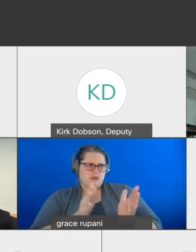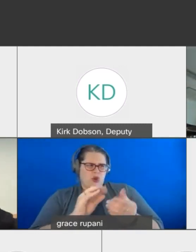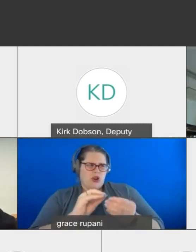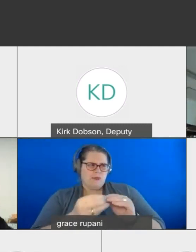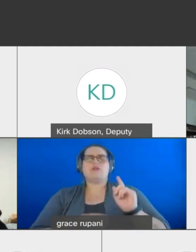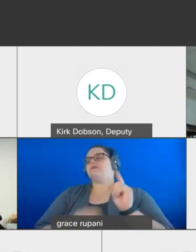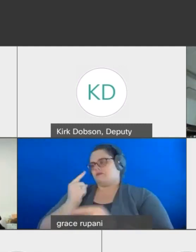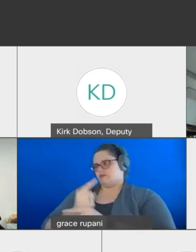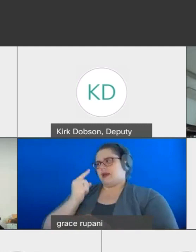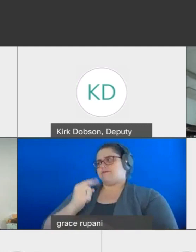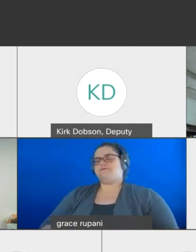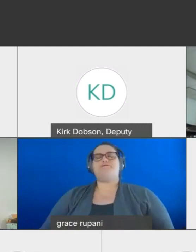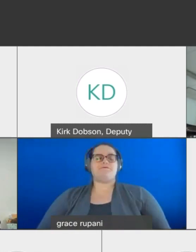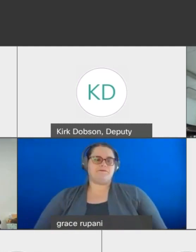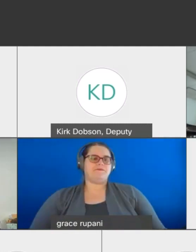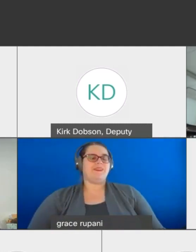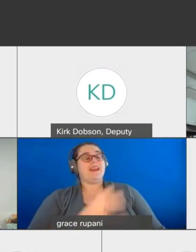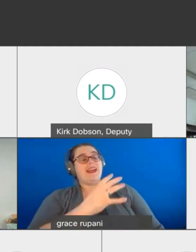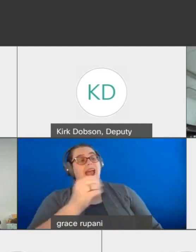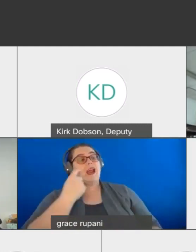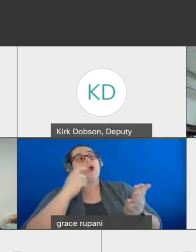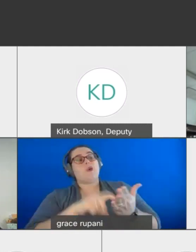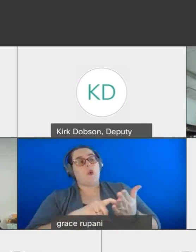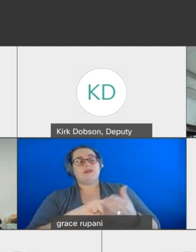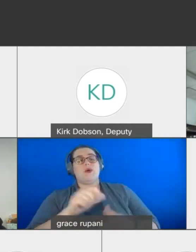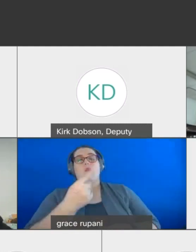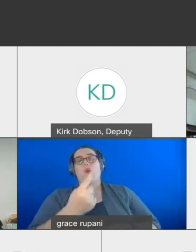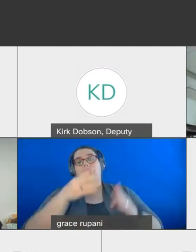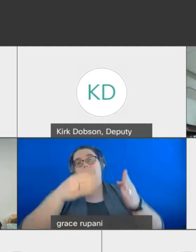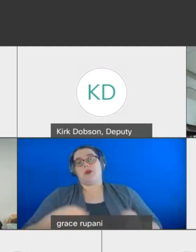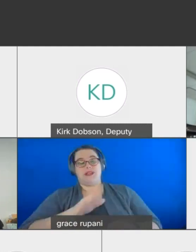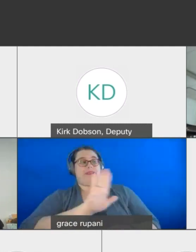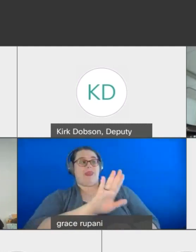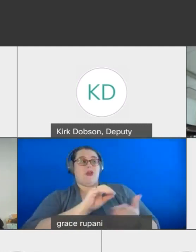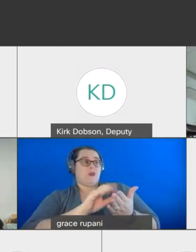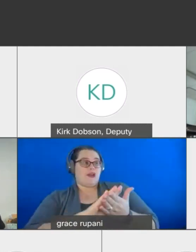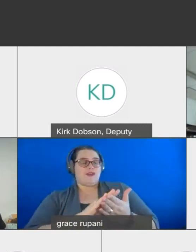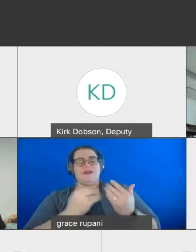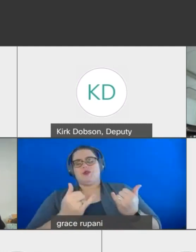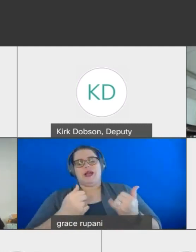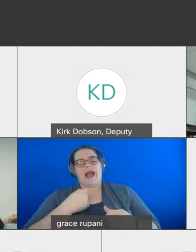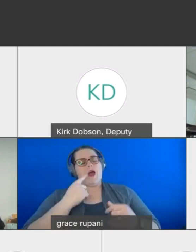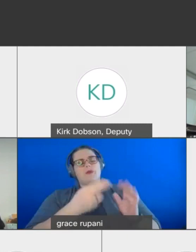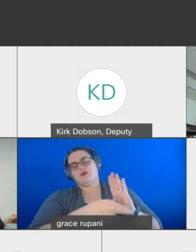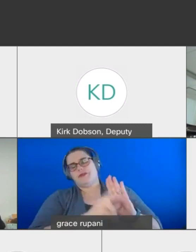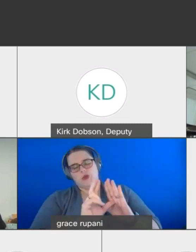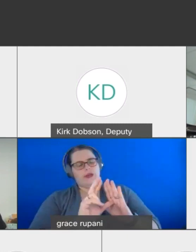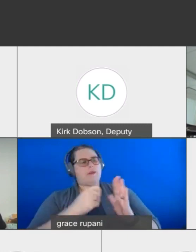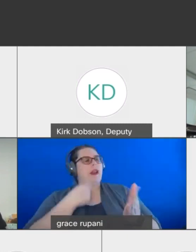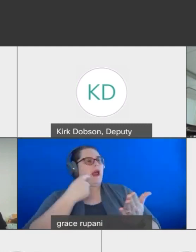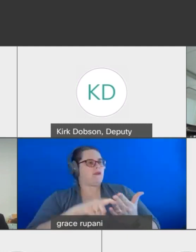just happen to note in one person's record, for whatever reason, I was looking today, the administration of it has begun.